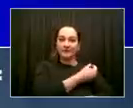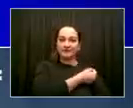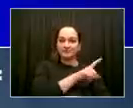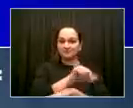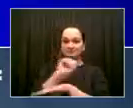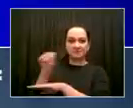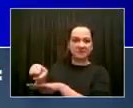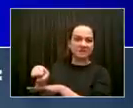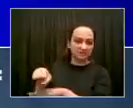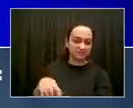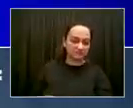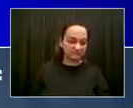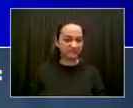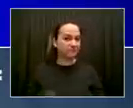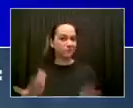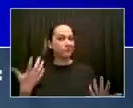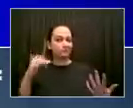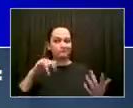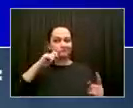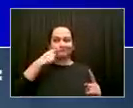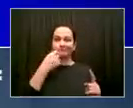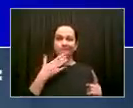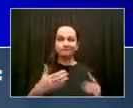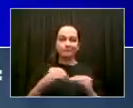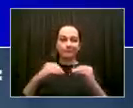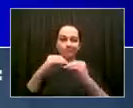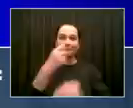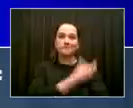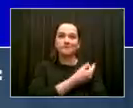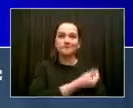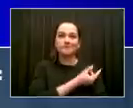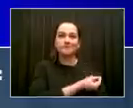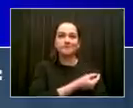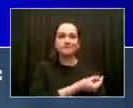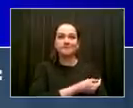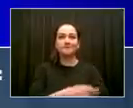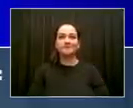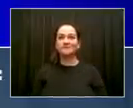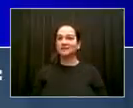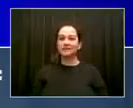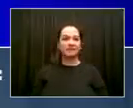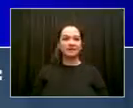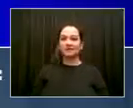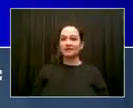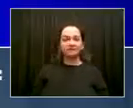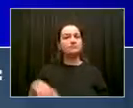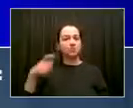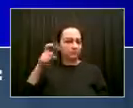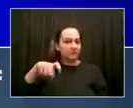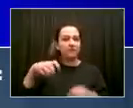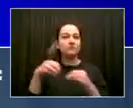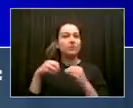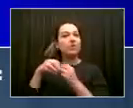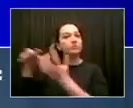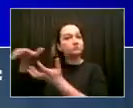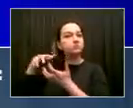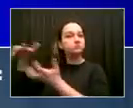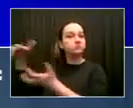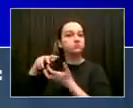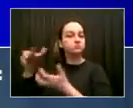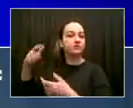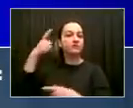out of Washington. I really appreciate what the Biden administration is doing, but I need it in hand as quickly as possible with as few strings